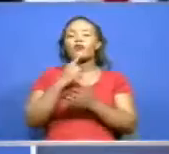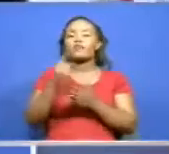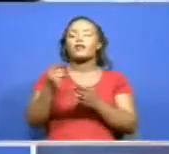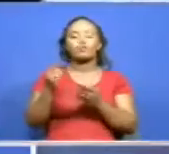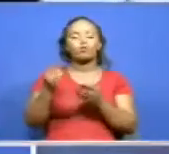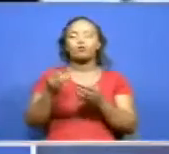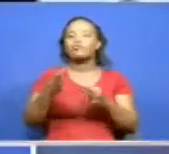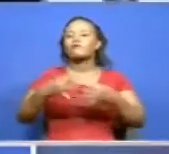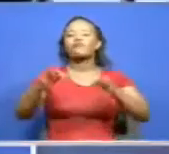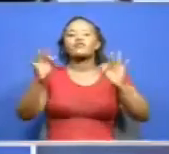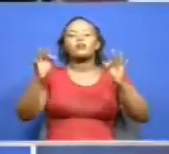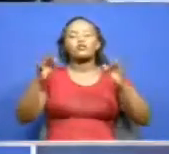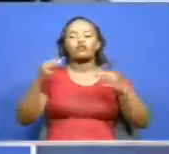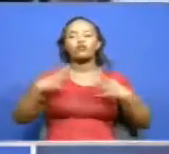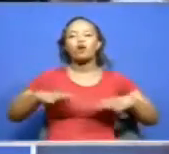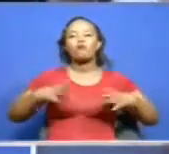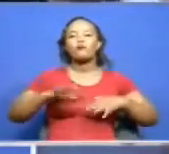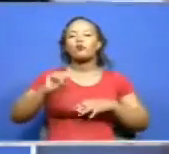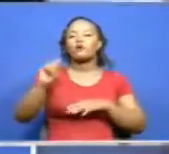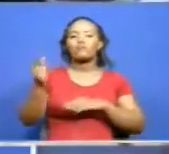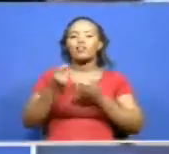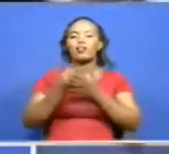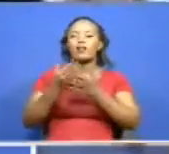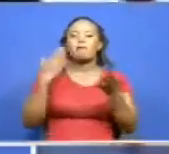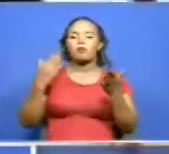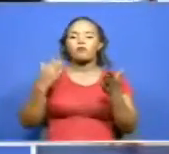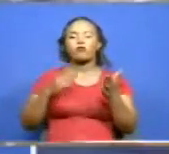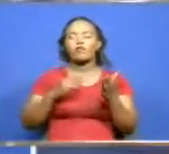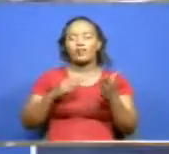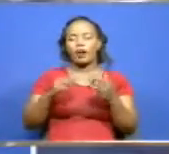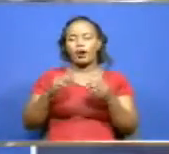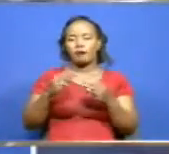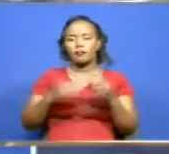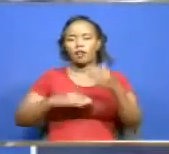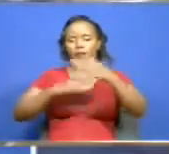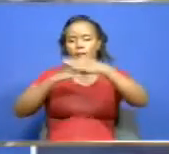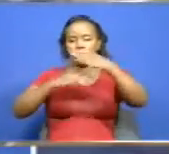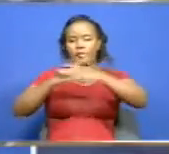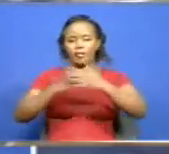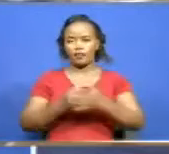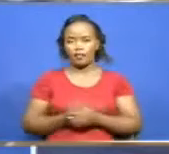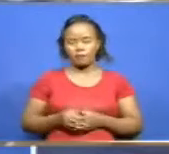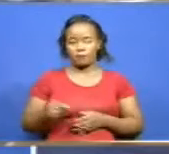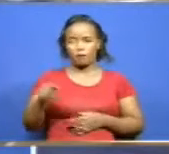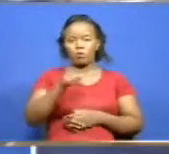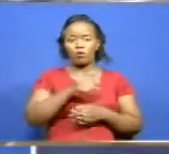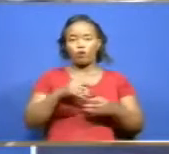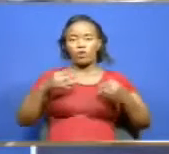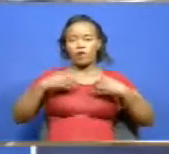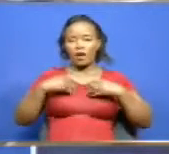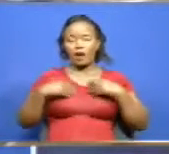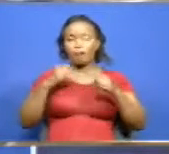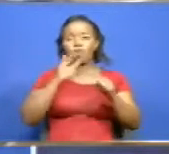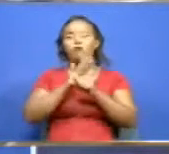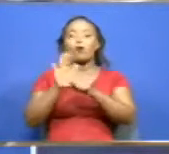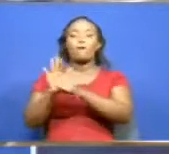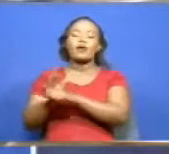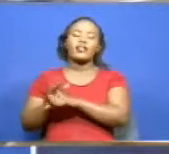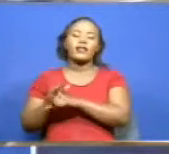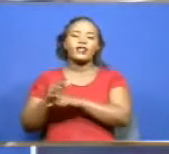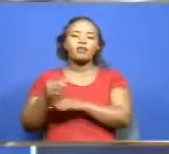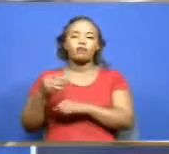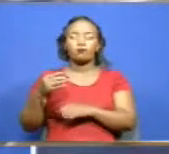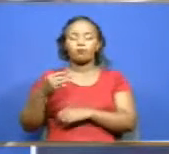kwa Wakenya kabla ya muda wake wa kutumika kumalizika. 1,500 doses are lying at lower level